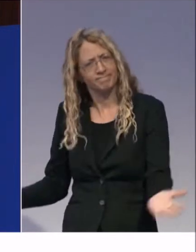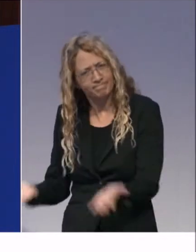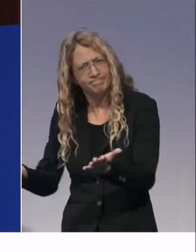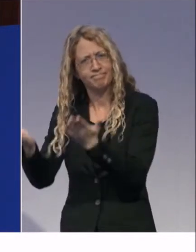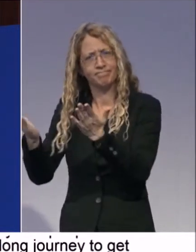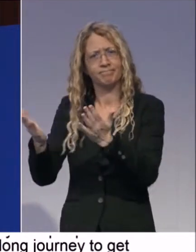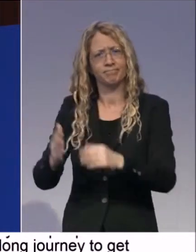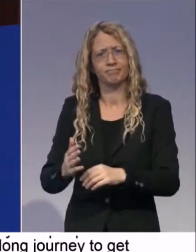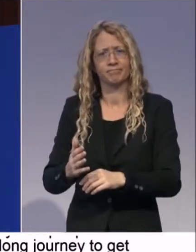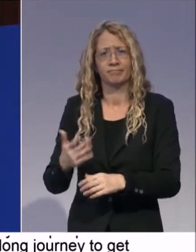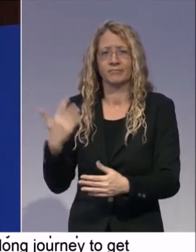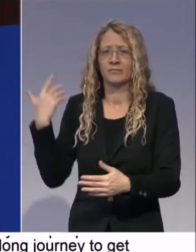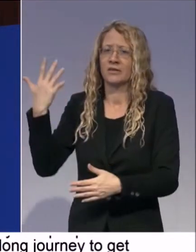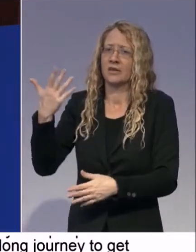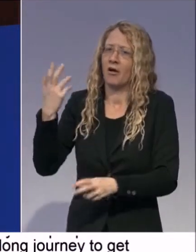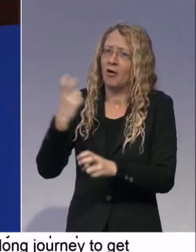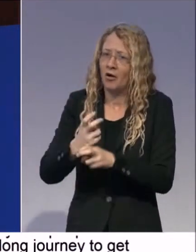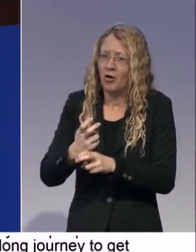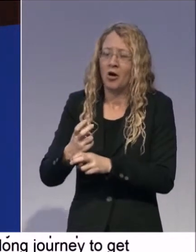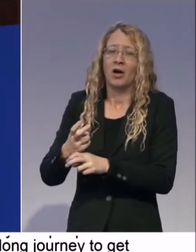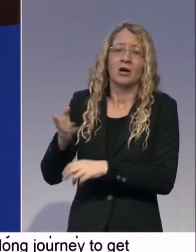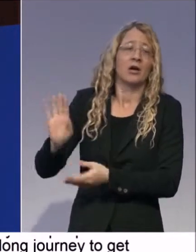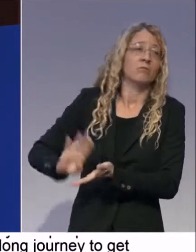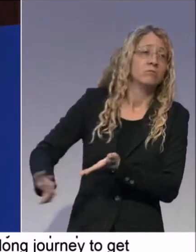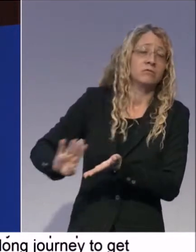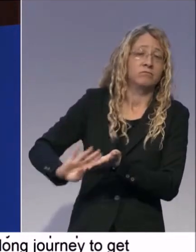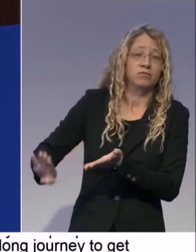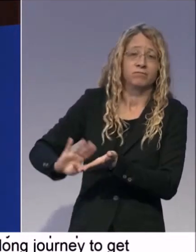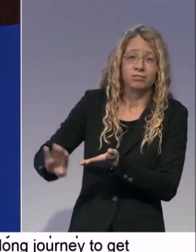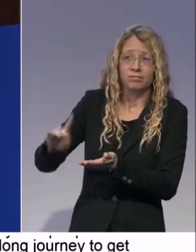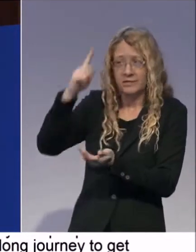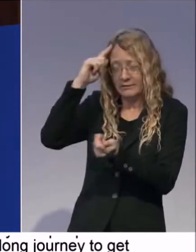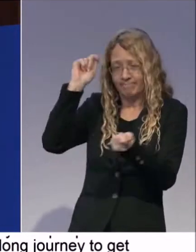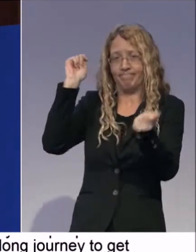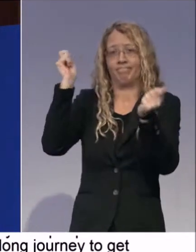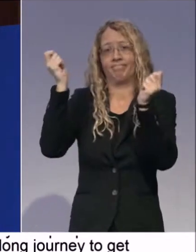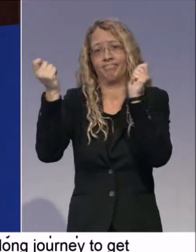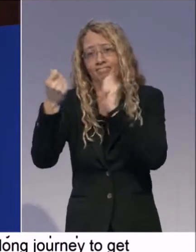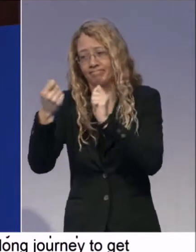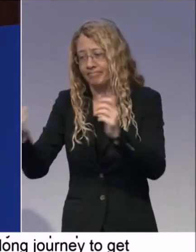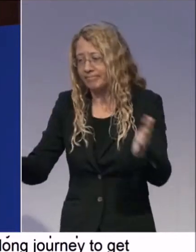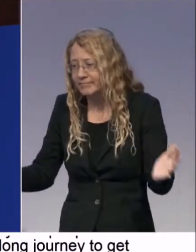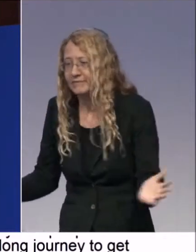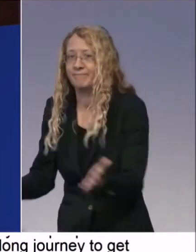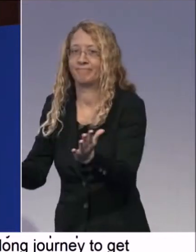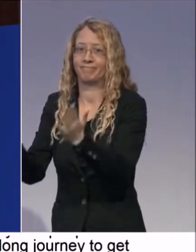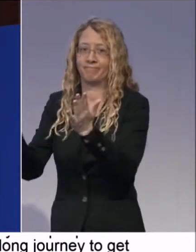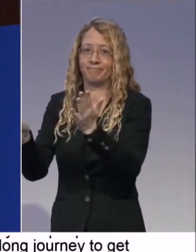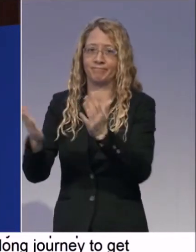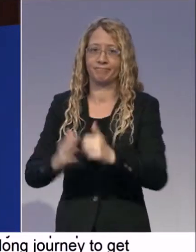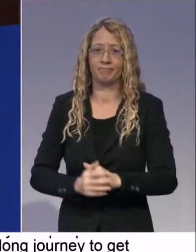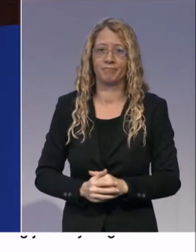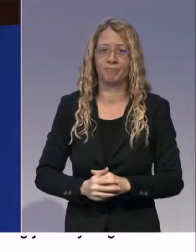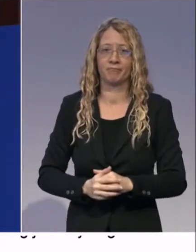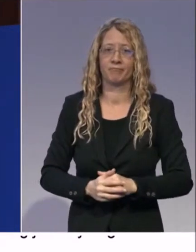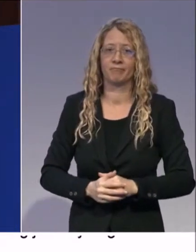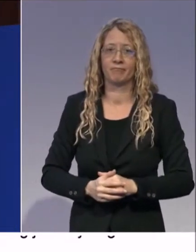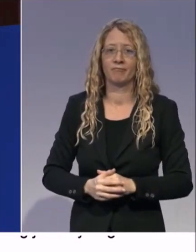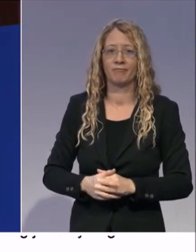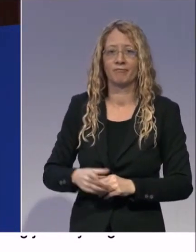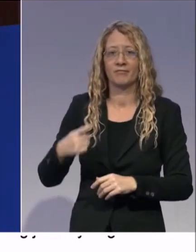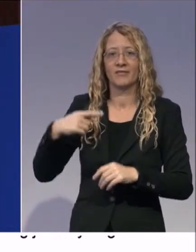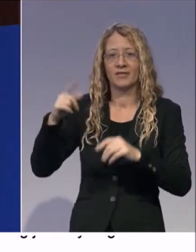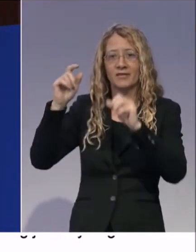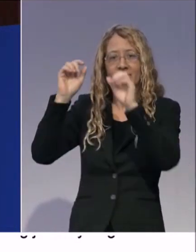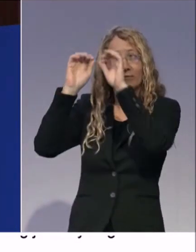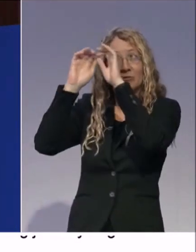they stop dreaming, stop wanting, stop believing themselves.